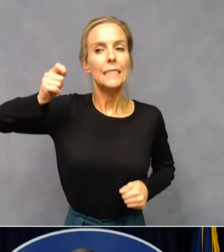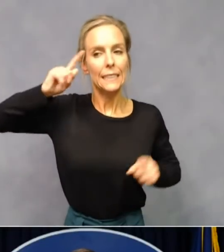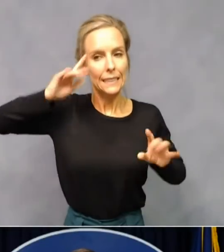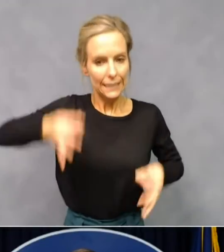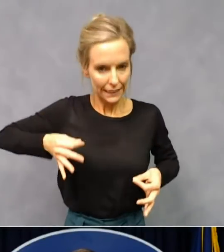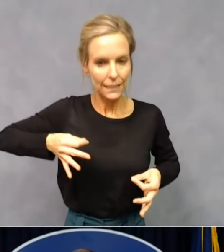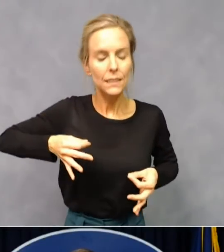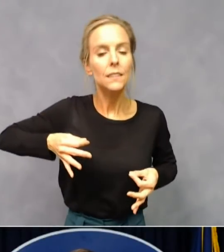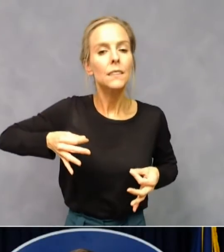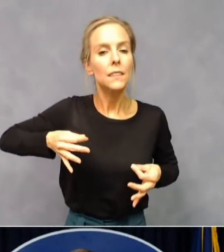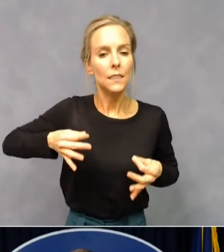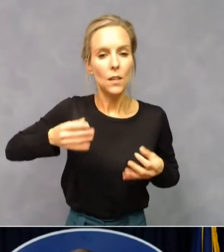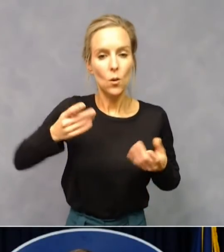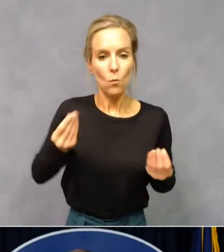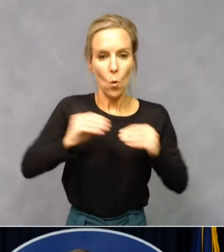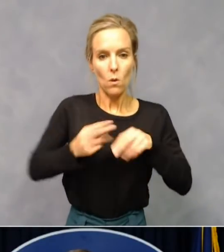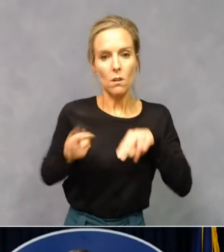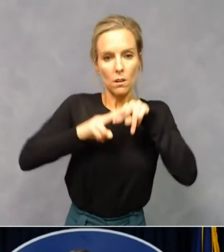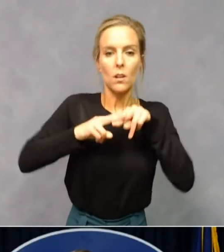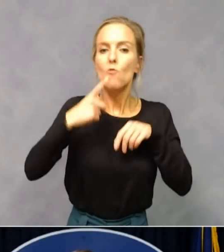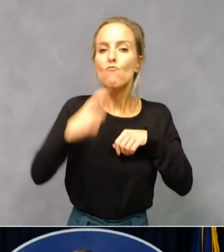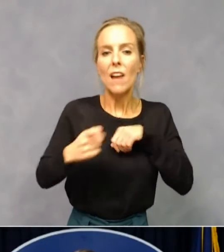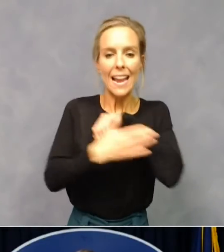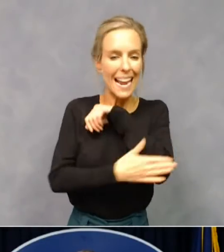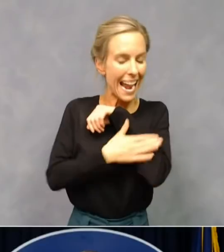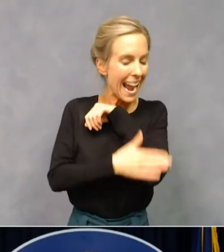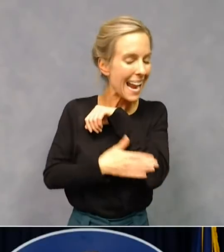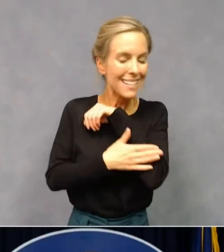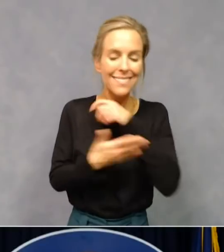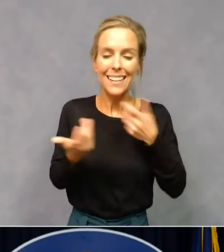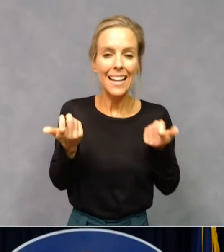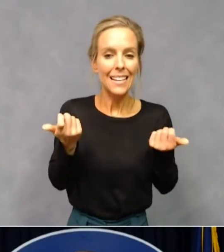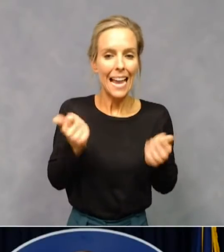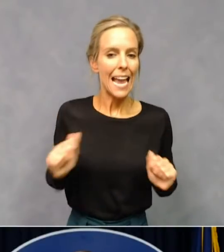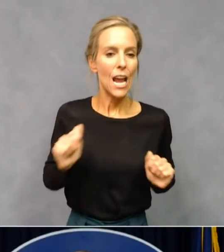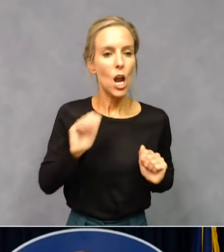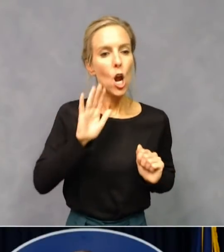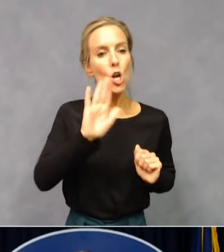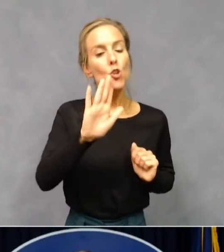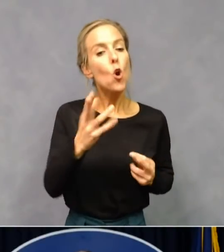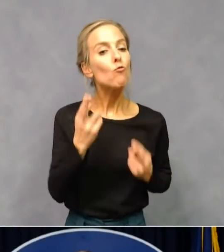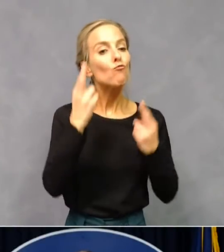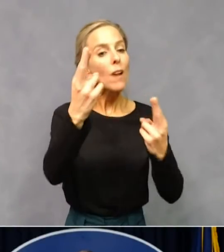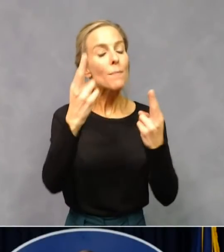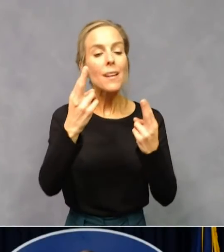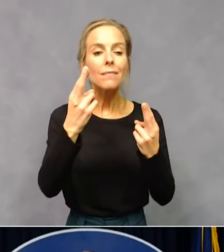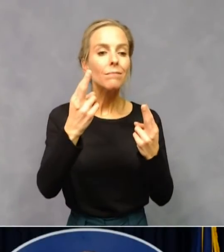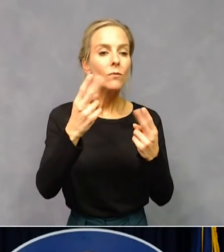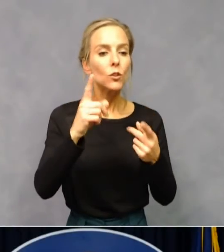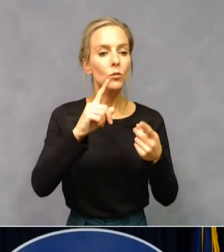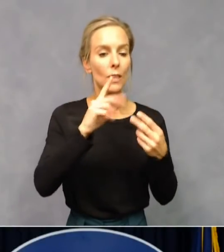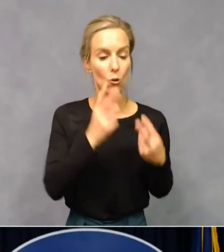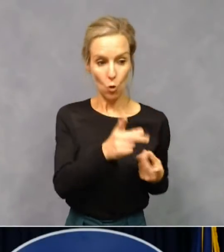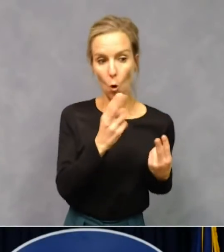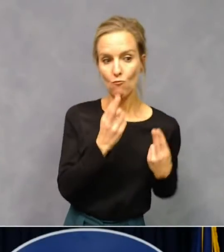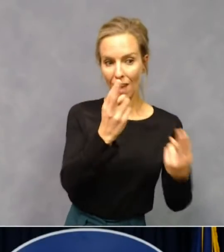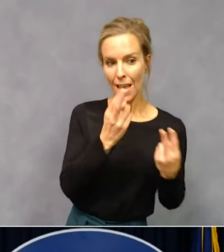now, does this give you any impetus to change some of your recommendations to mandates?